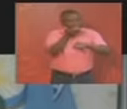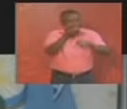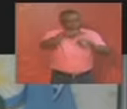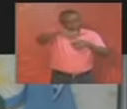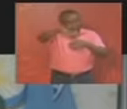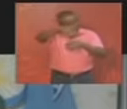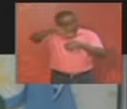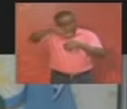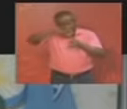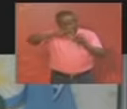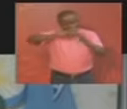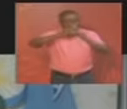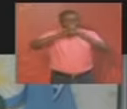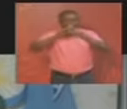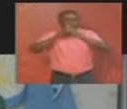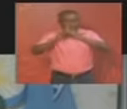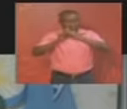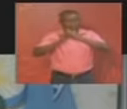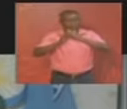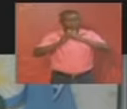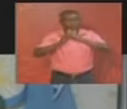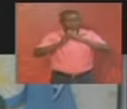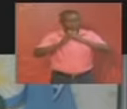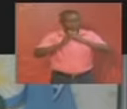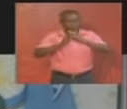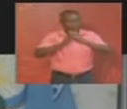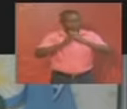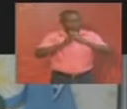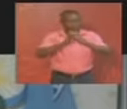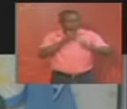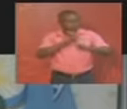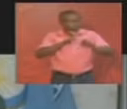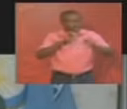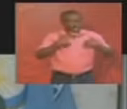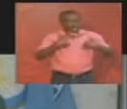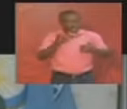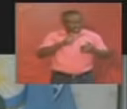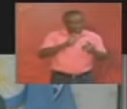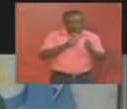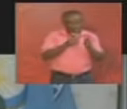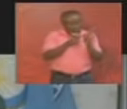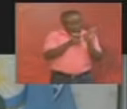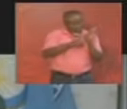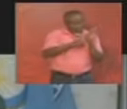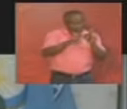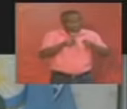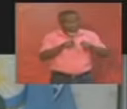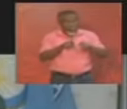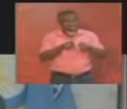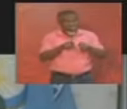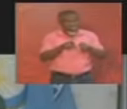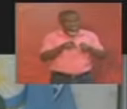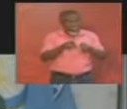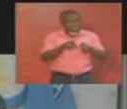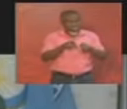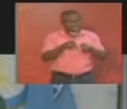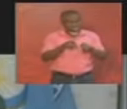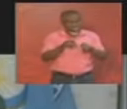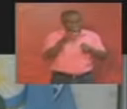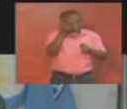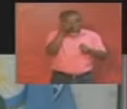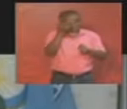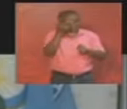even when there may be no recorded cases reported. Persons cannot become complacent. Right? The virus